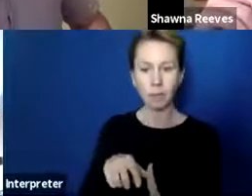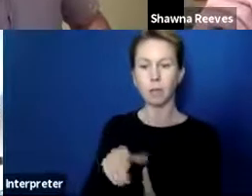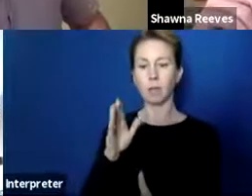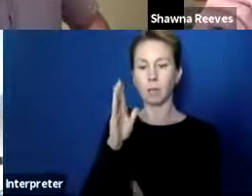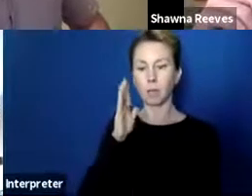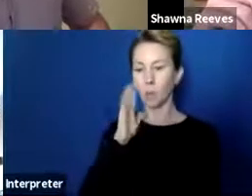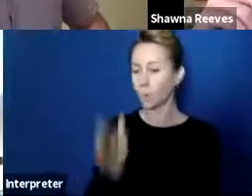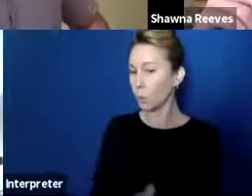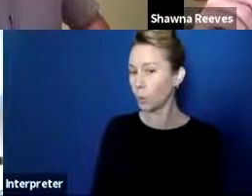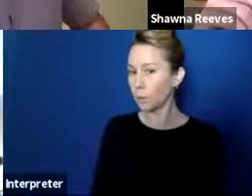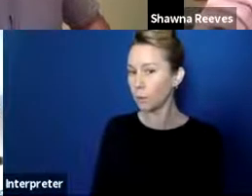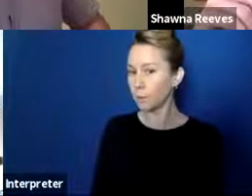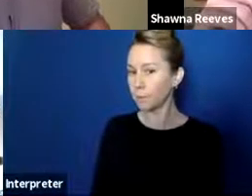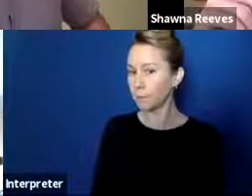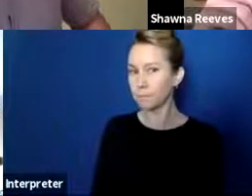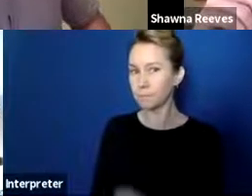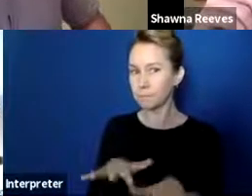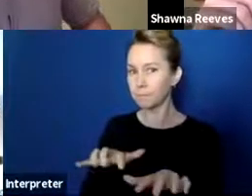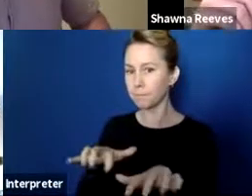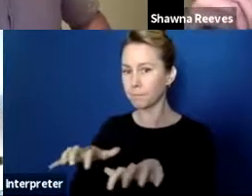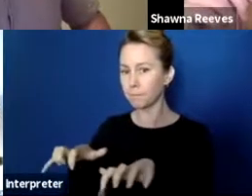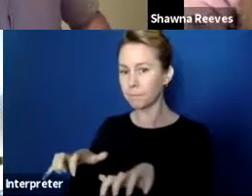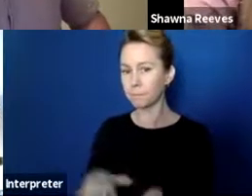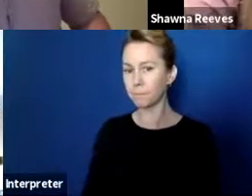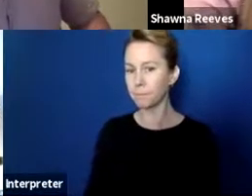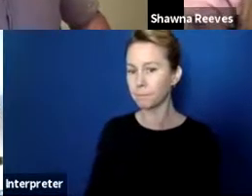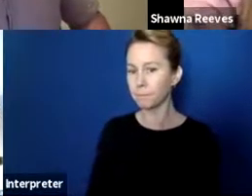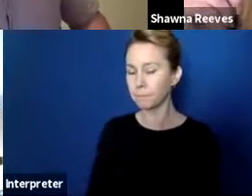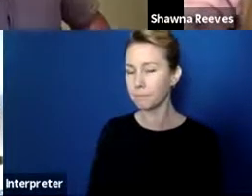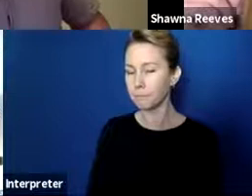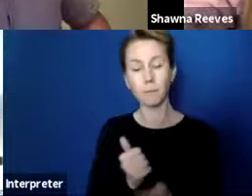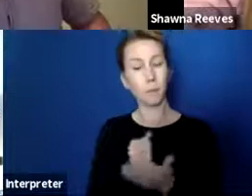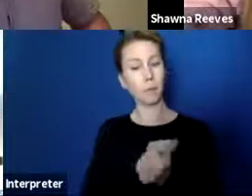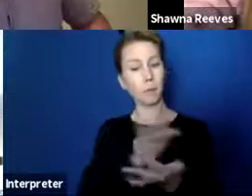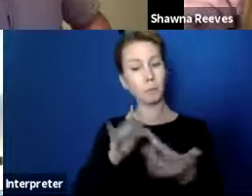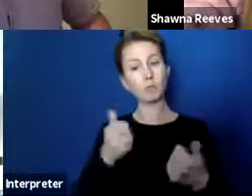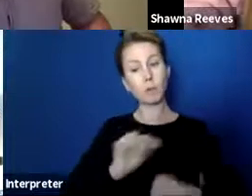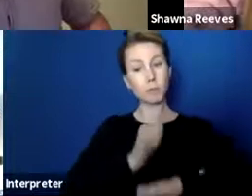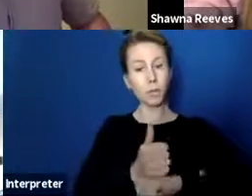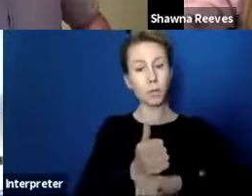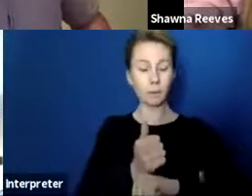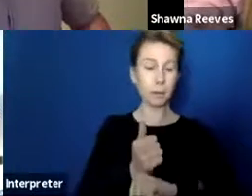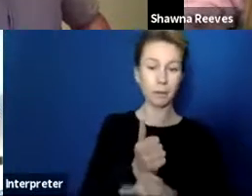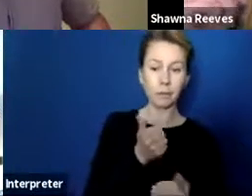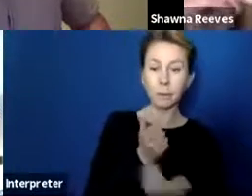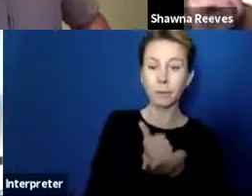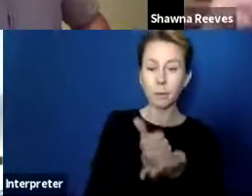abuse reports. So it's been pretty busy. We have an abuse investigator